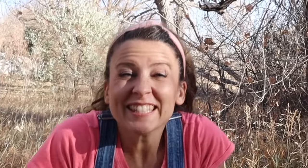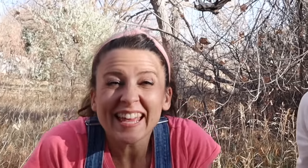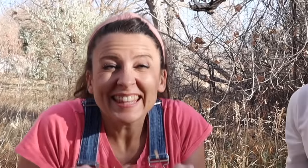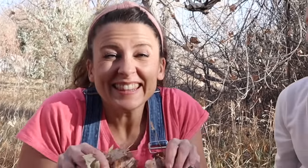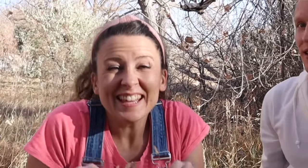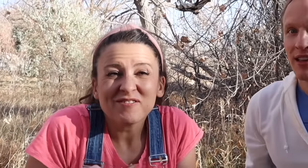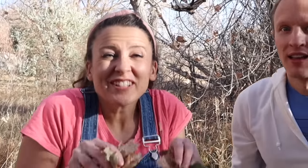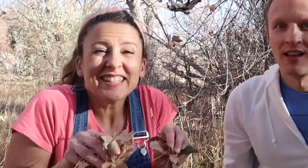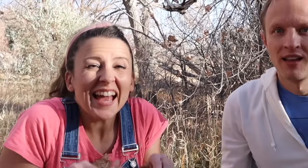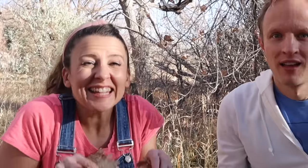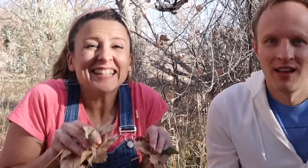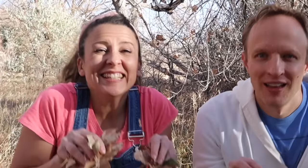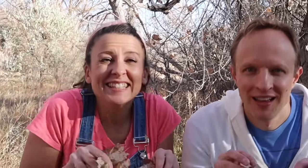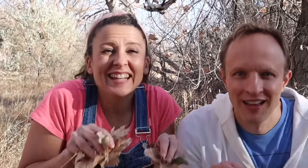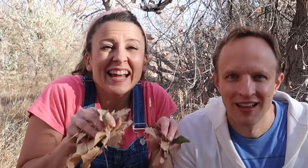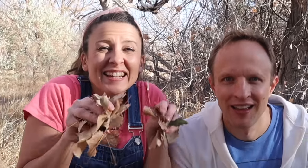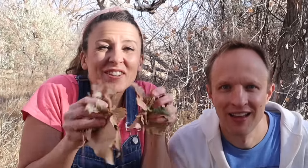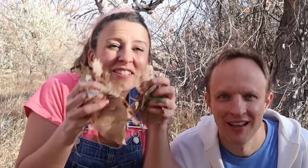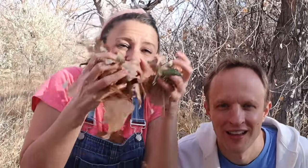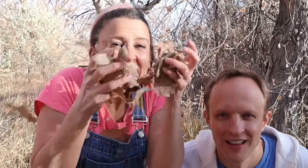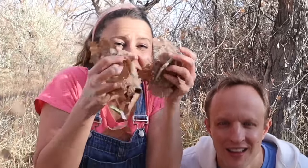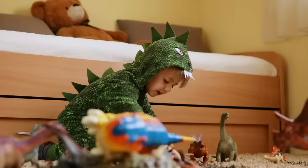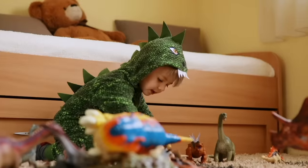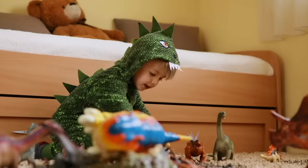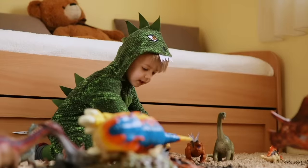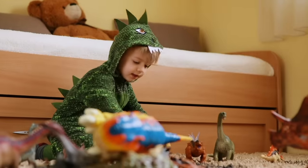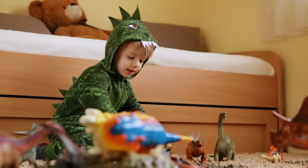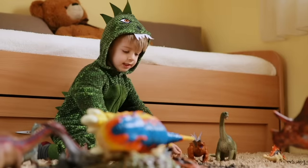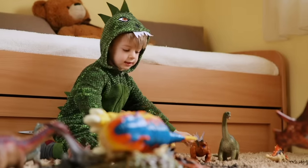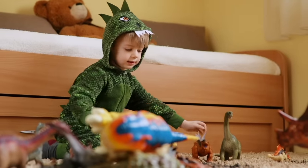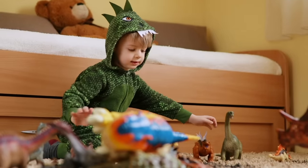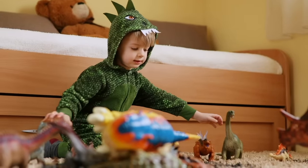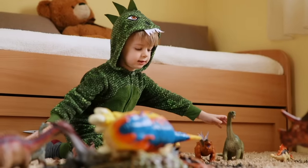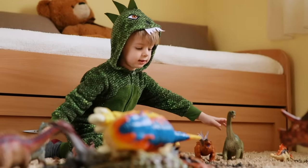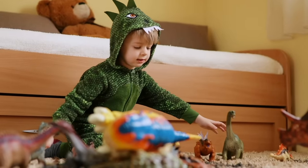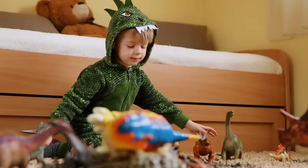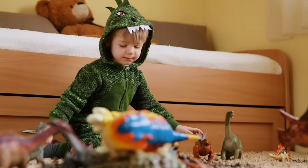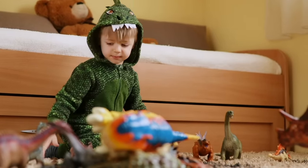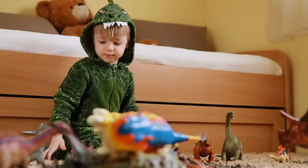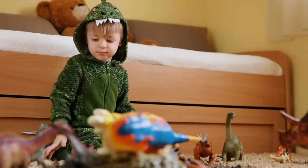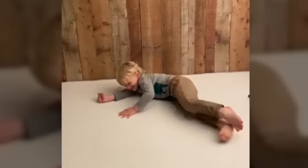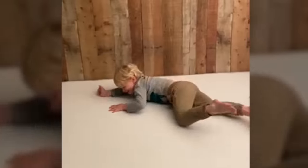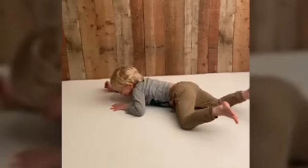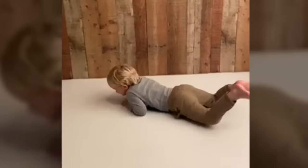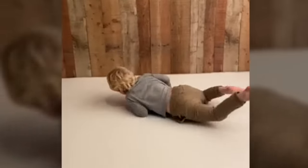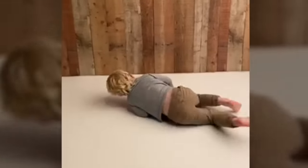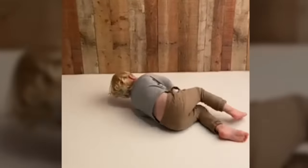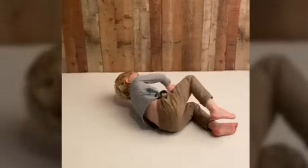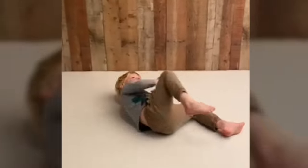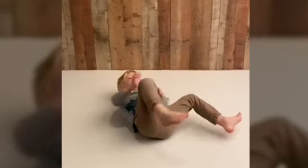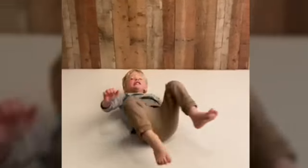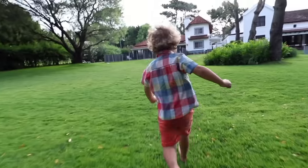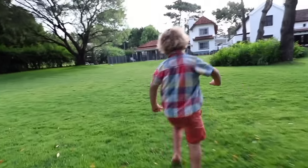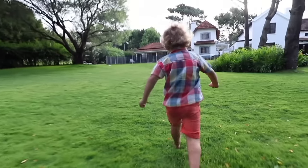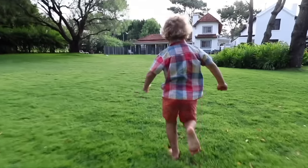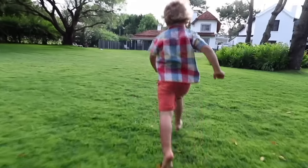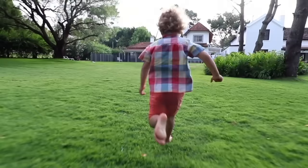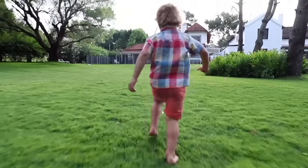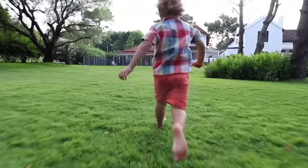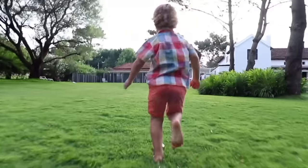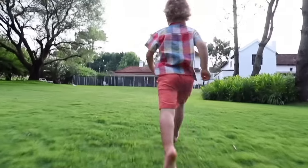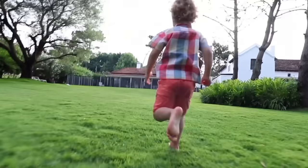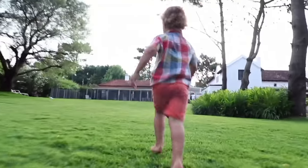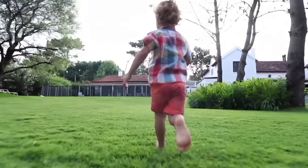Let's pretend that we're tiny dinos eating leaves off the ground and twigs on the ground and pines and seeds.